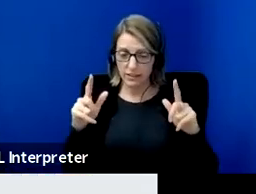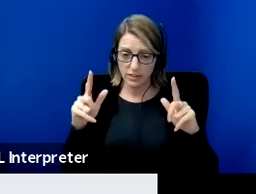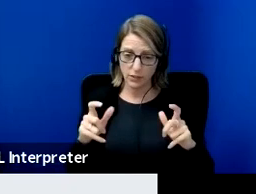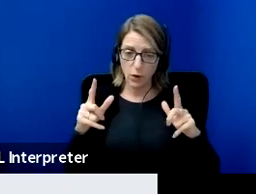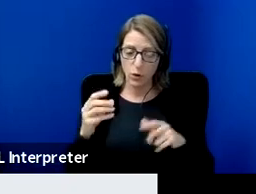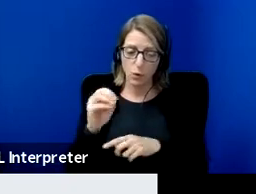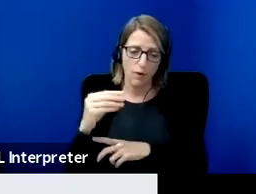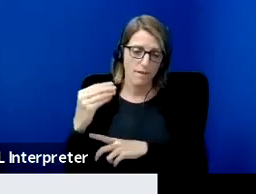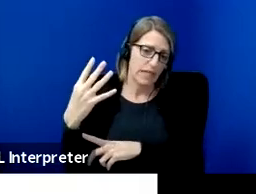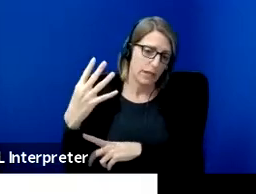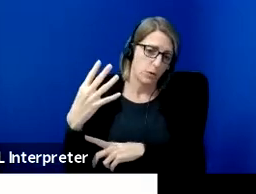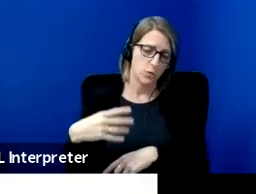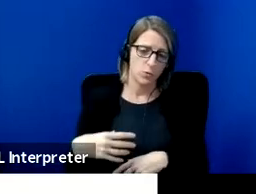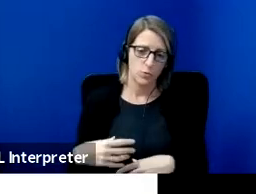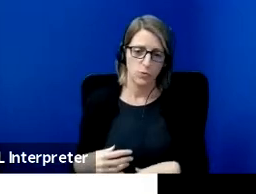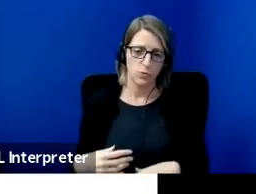video.